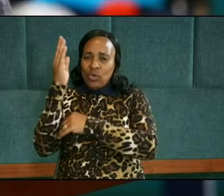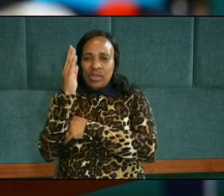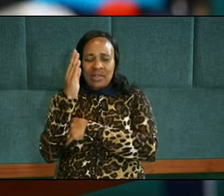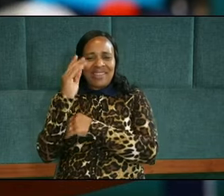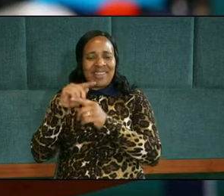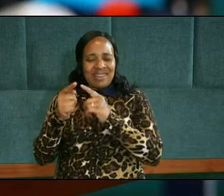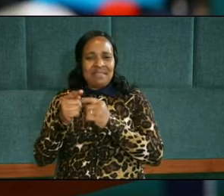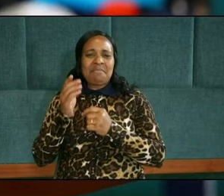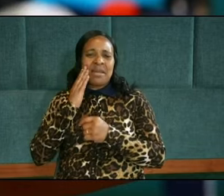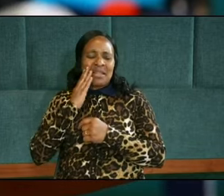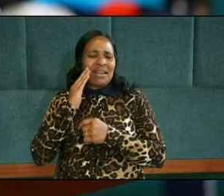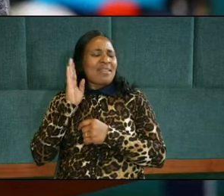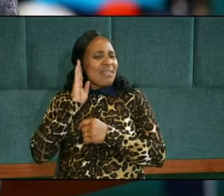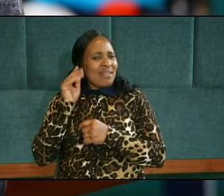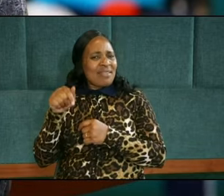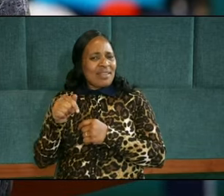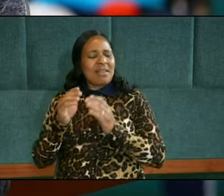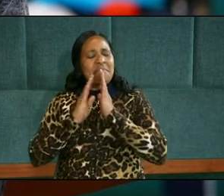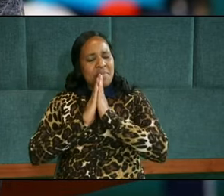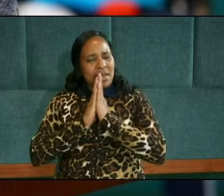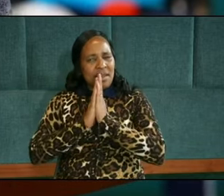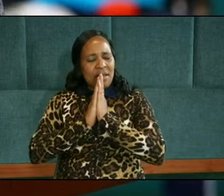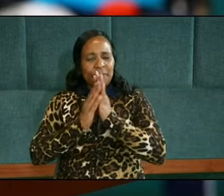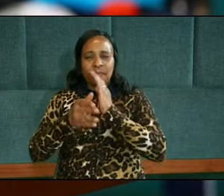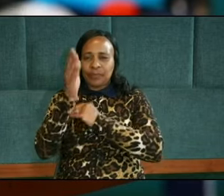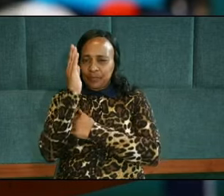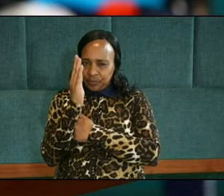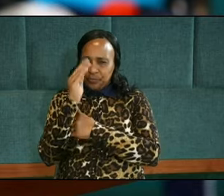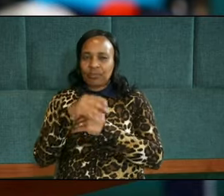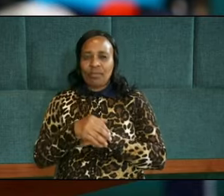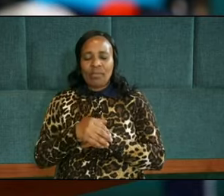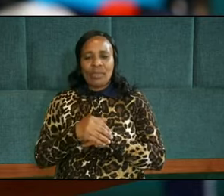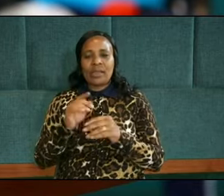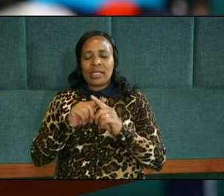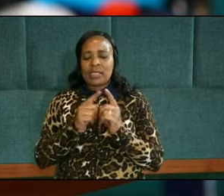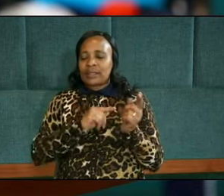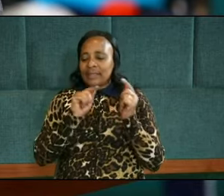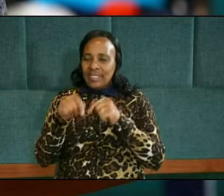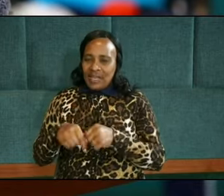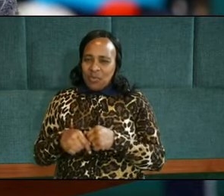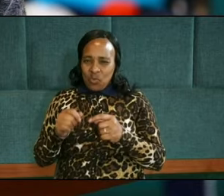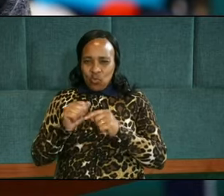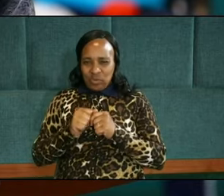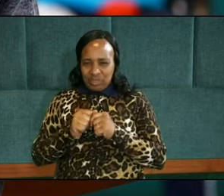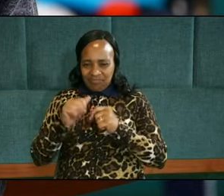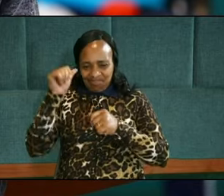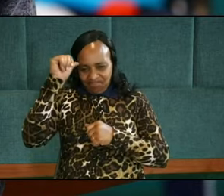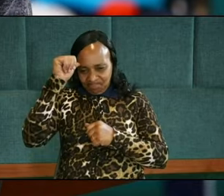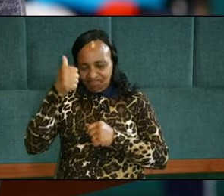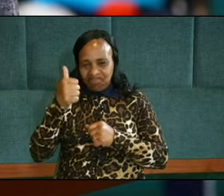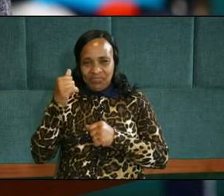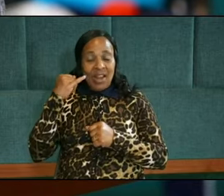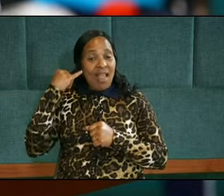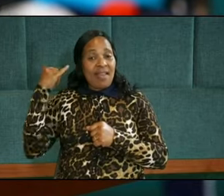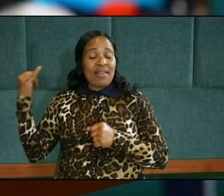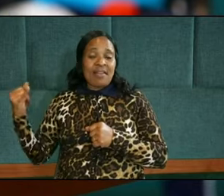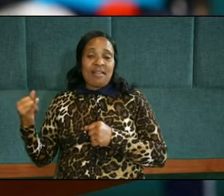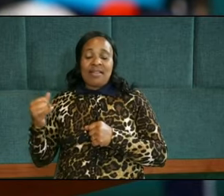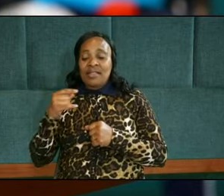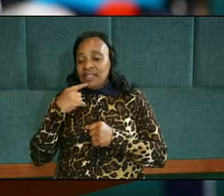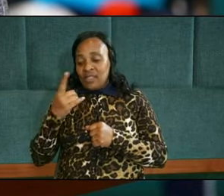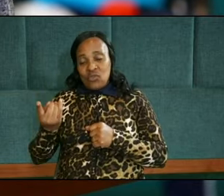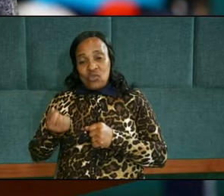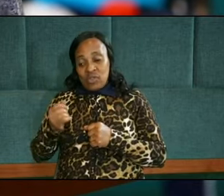Hearing this, mother finally prayed to God. And while she was praying, she came up with a brilliant idea. She called Mefuma and said,